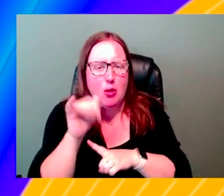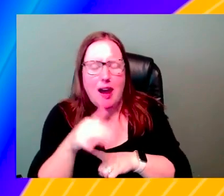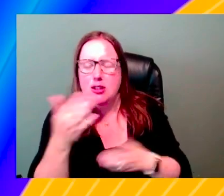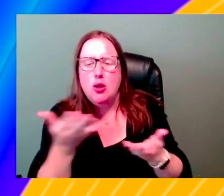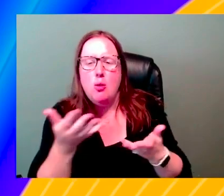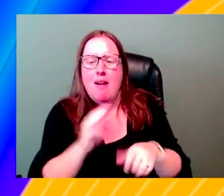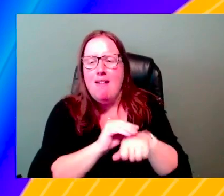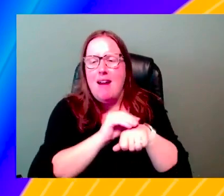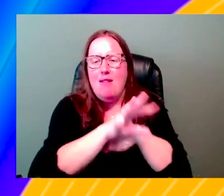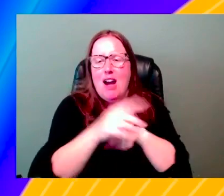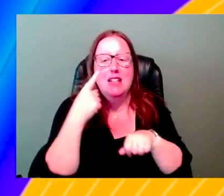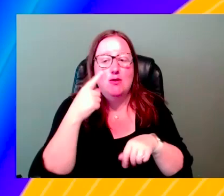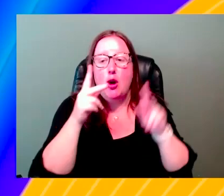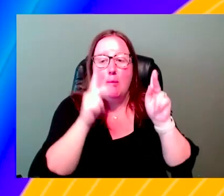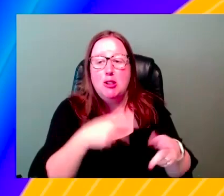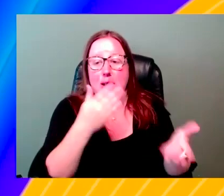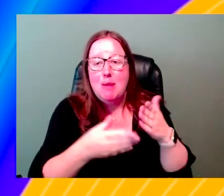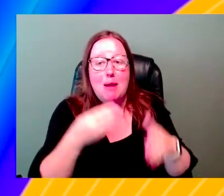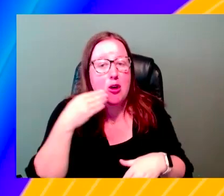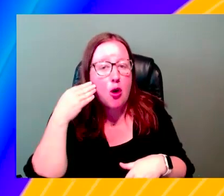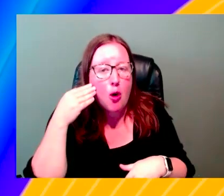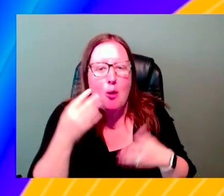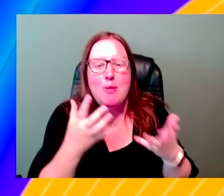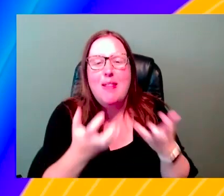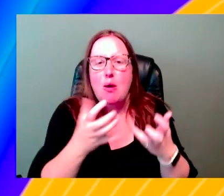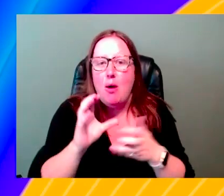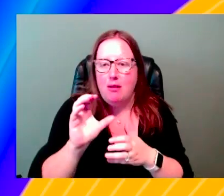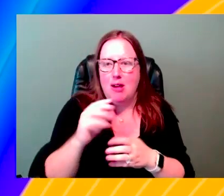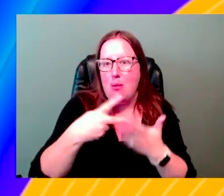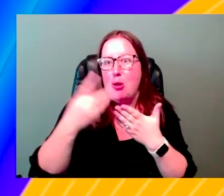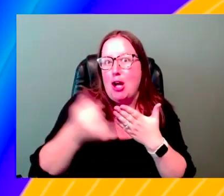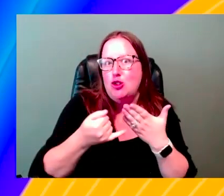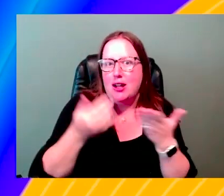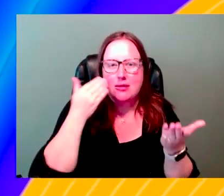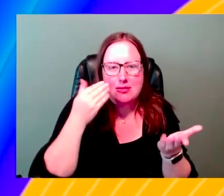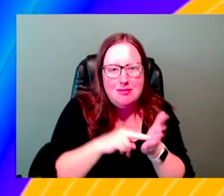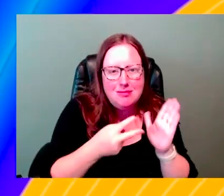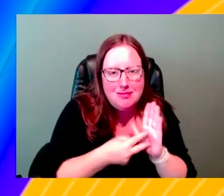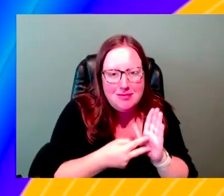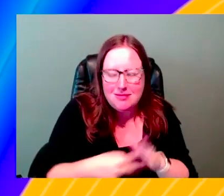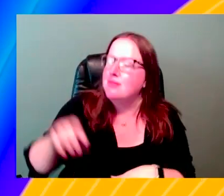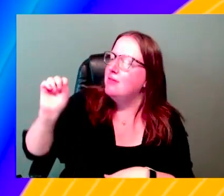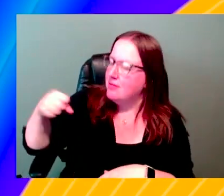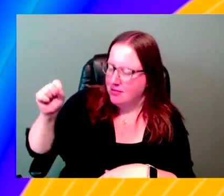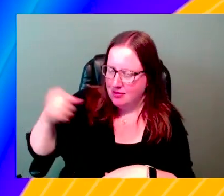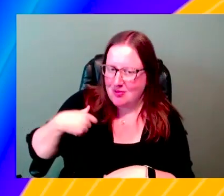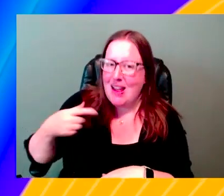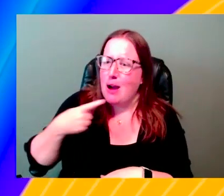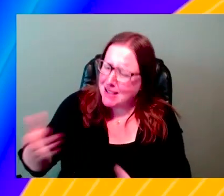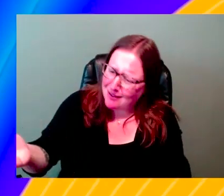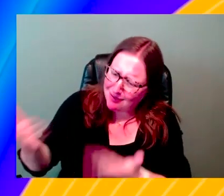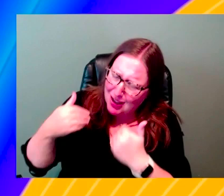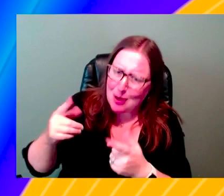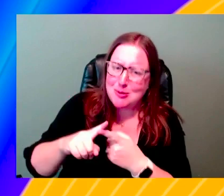persons at home who just wants to have their own project, maybe? Yes, yeah, I would say come to